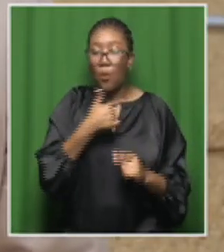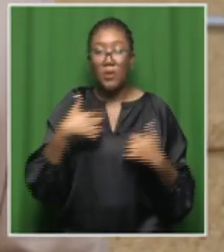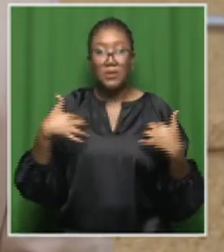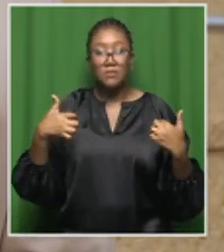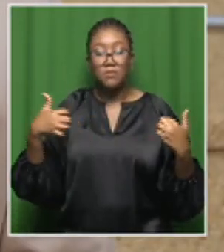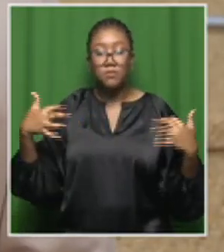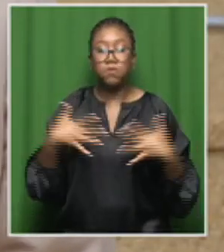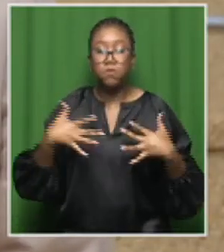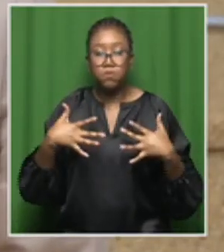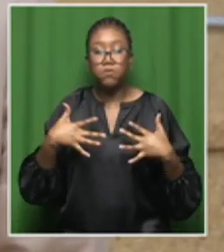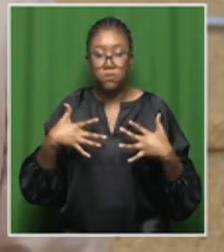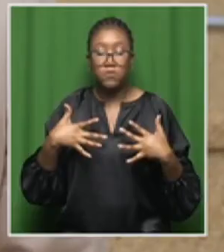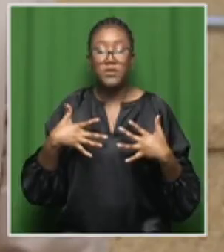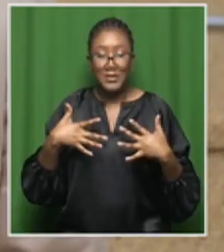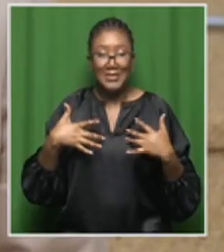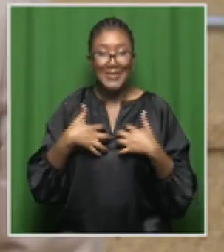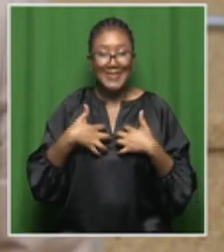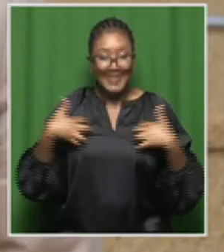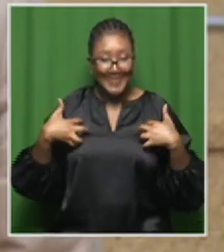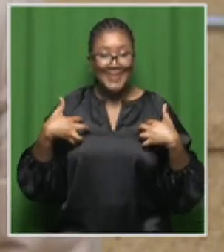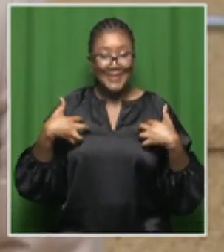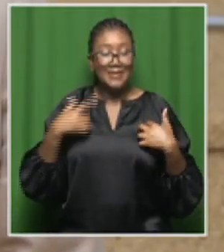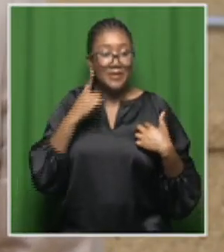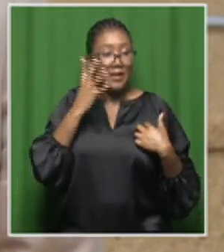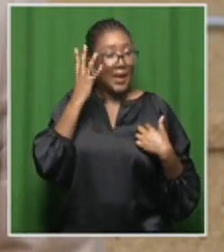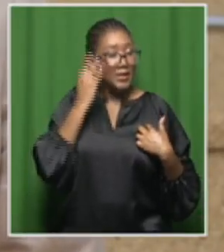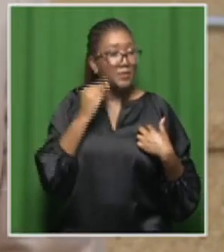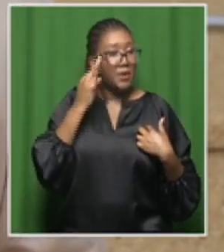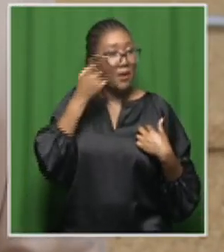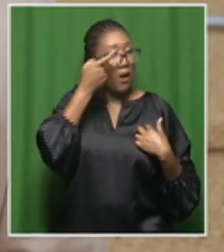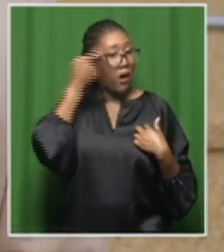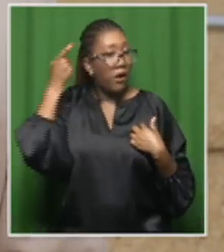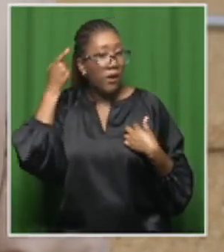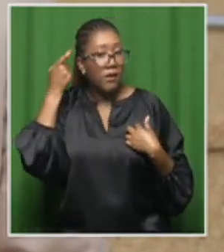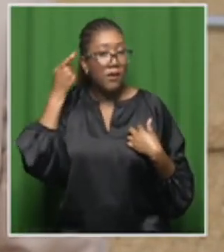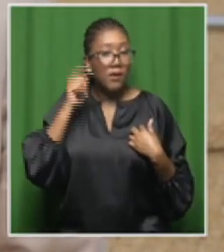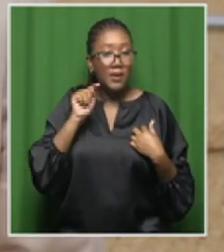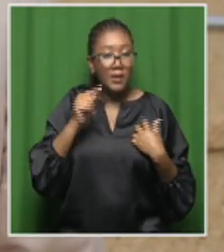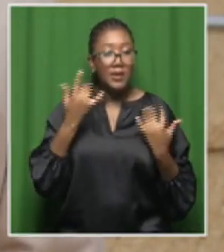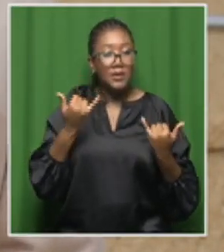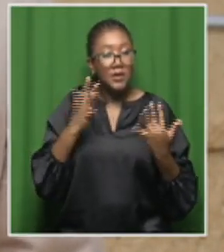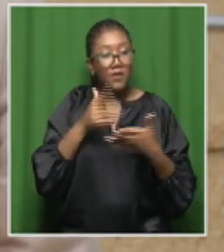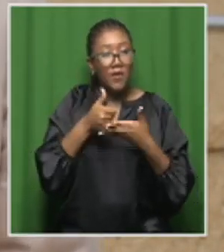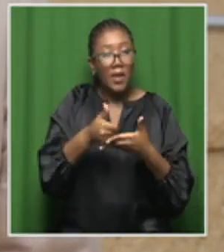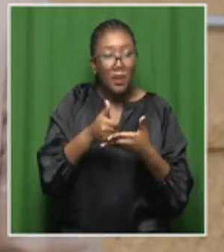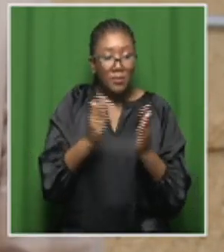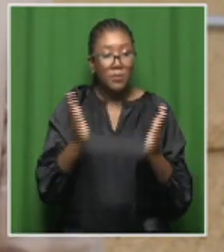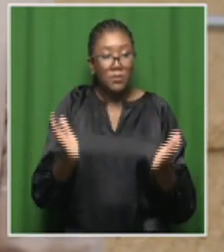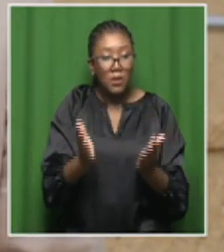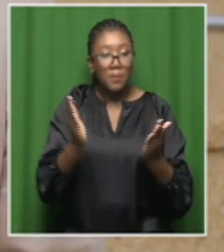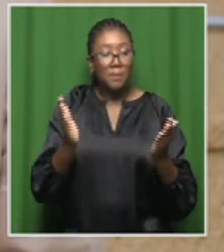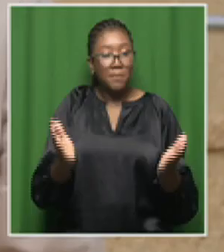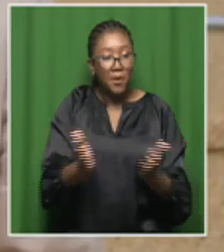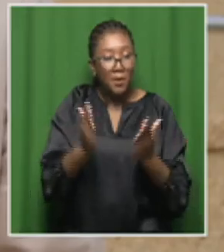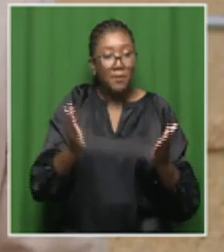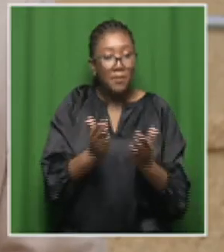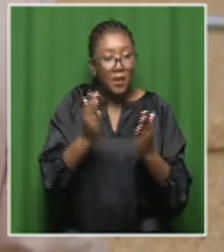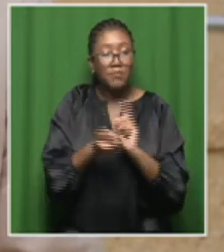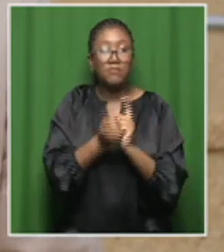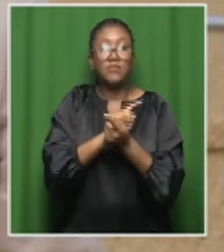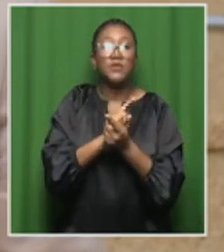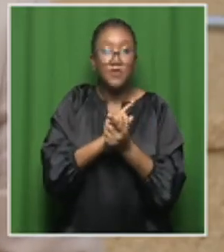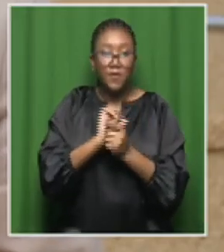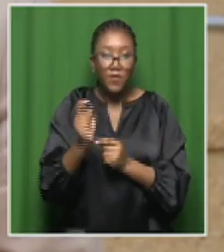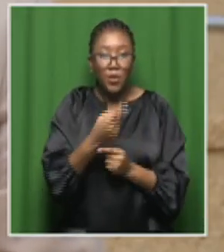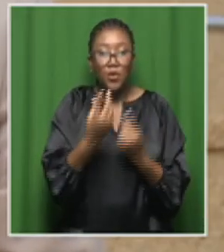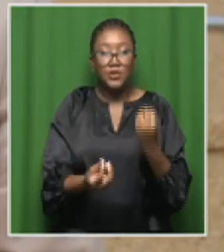ages, but I'm deeply impressed also by the work UNICEF is doing to really pick up all the pieces and try to be where they can all over Gaza with